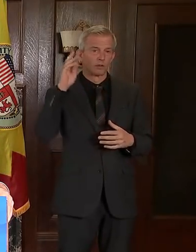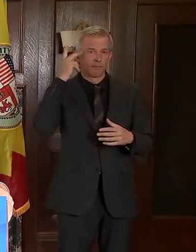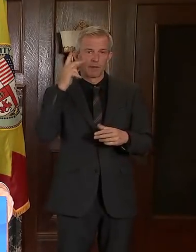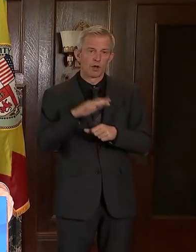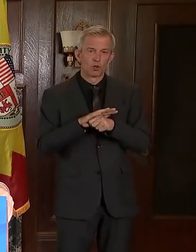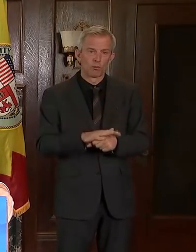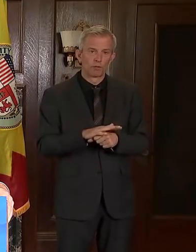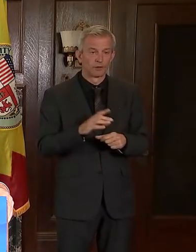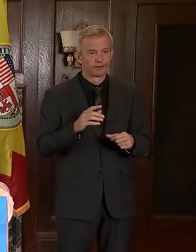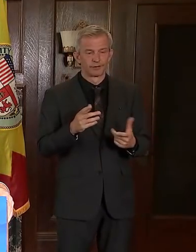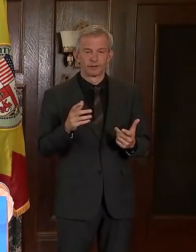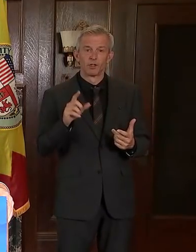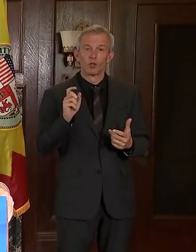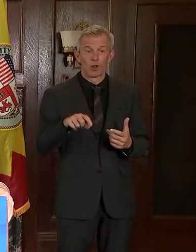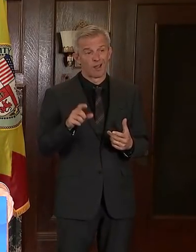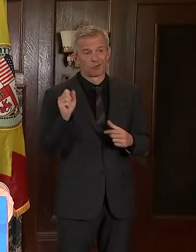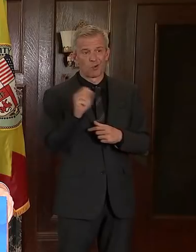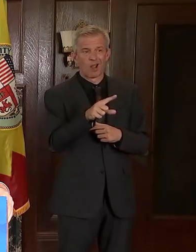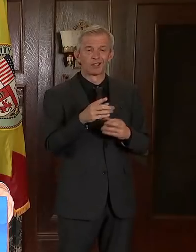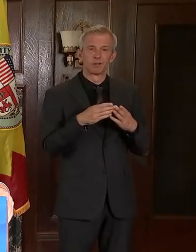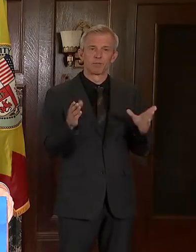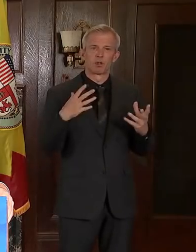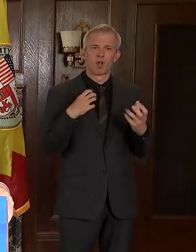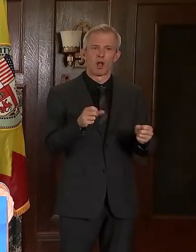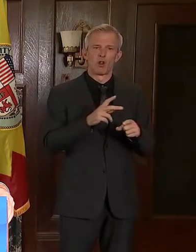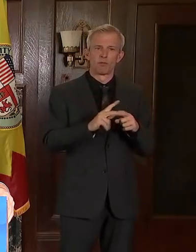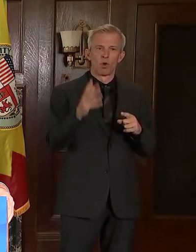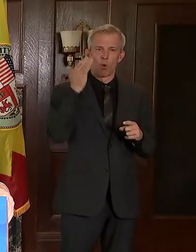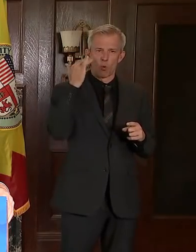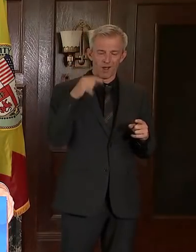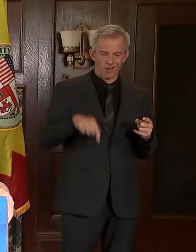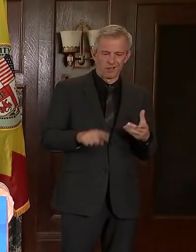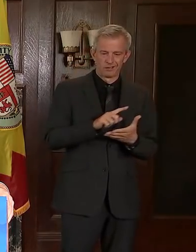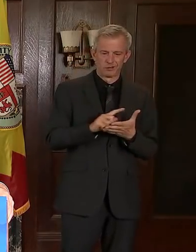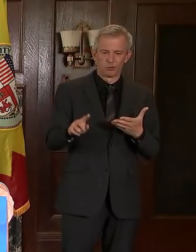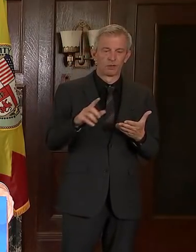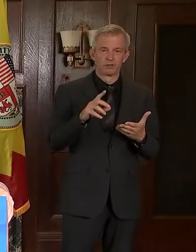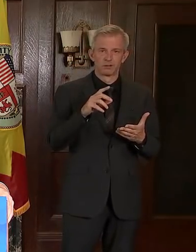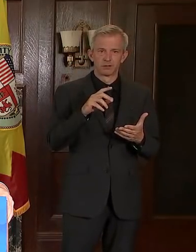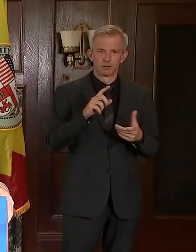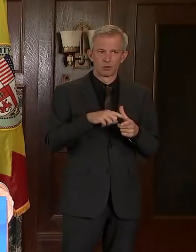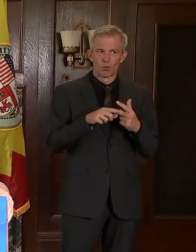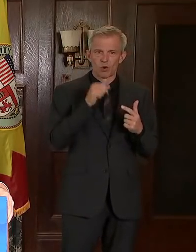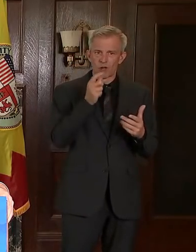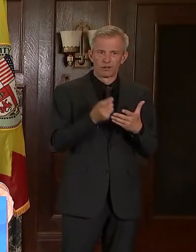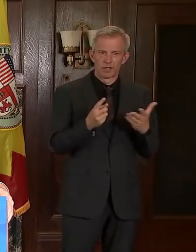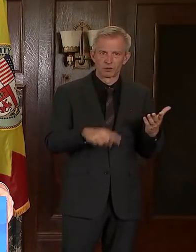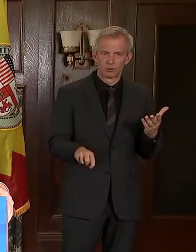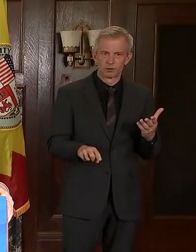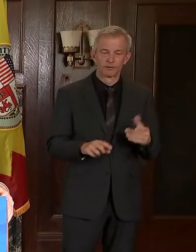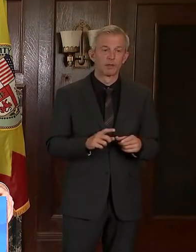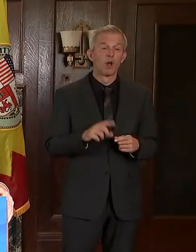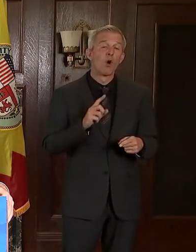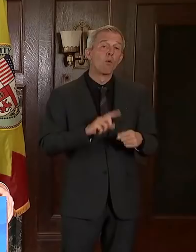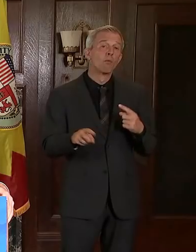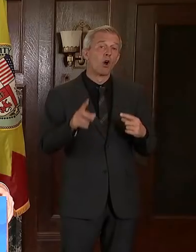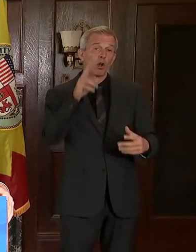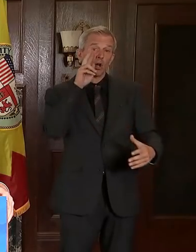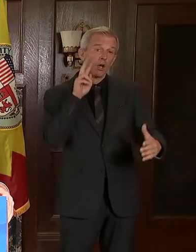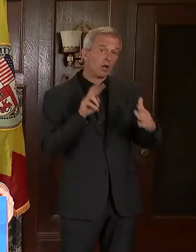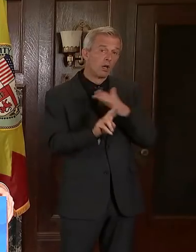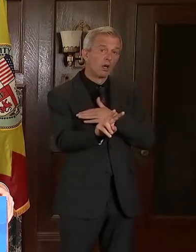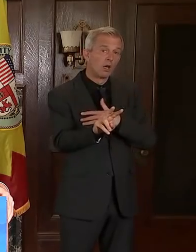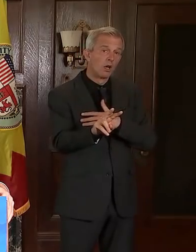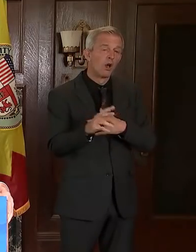health professionals why this week rather than next week, but we were prepared to do that. Looking forward, though, as I said, we need to move